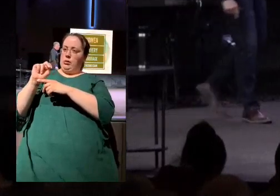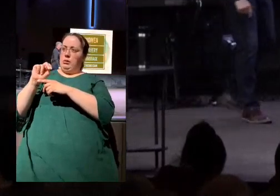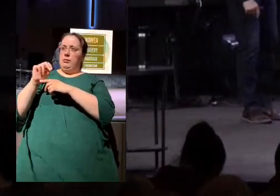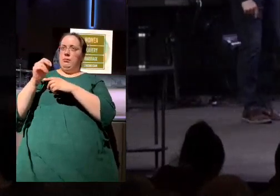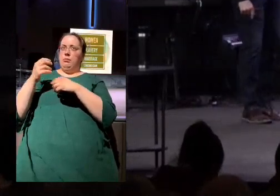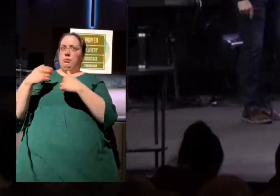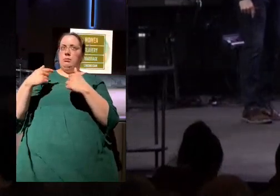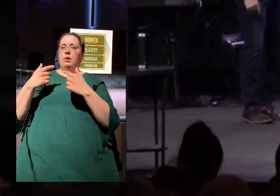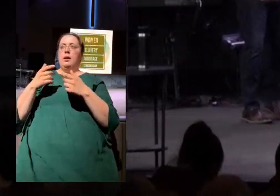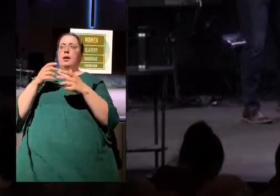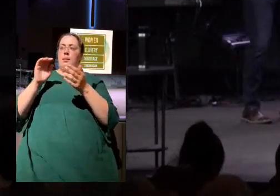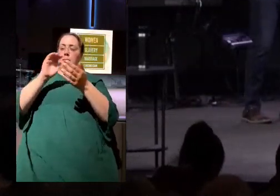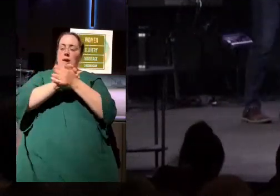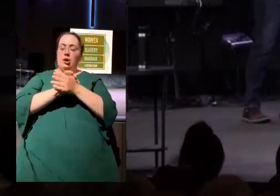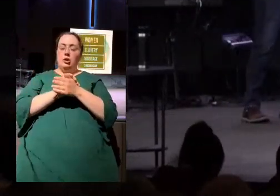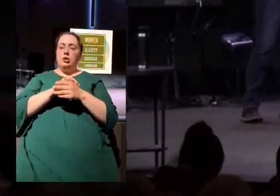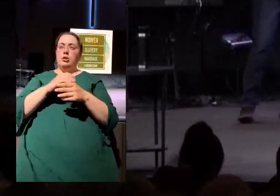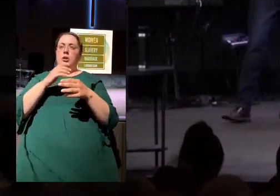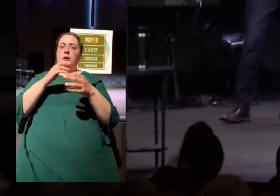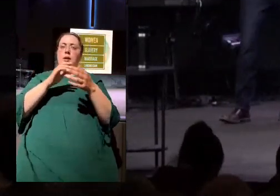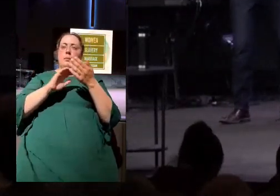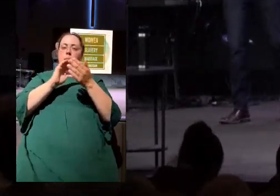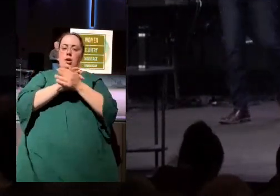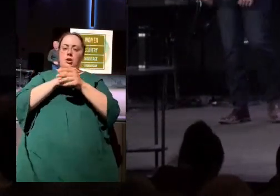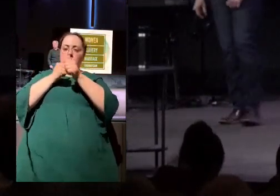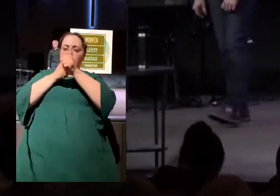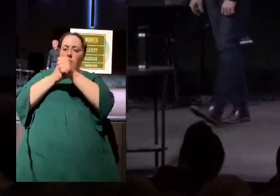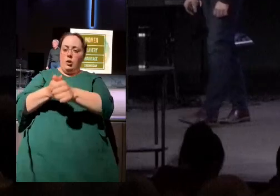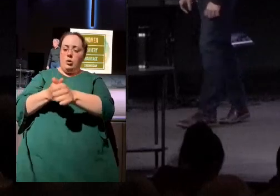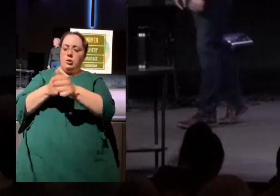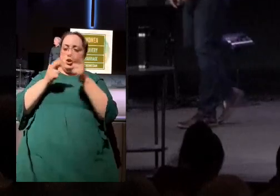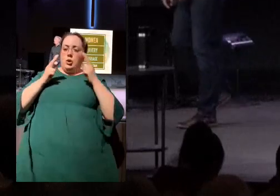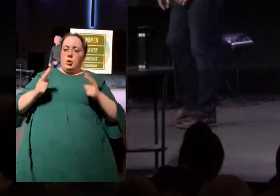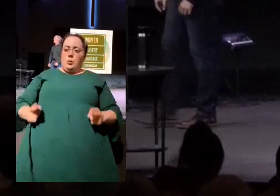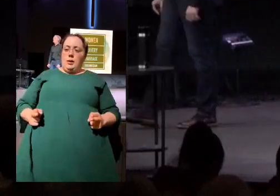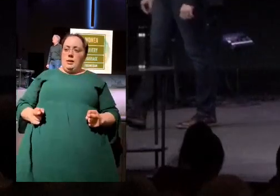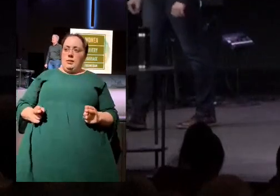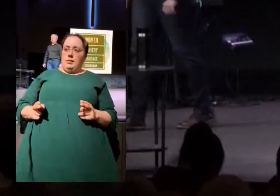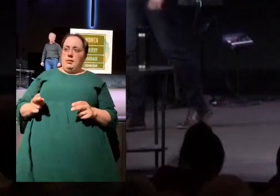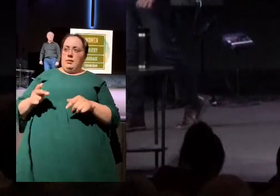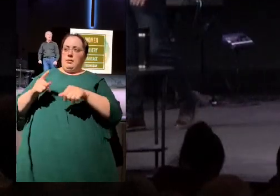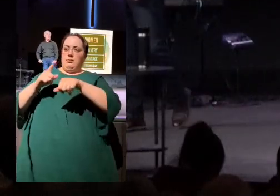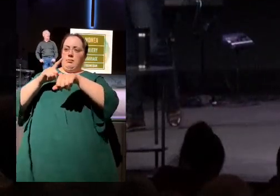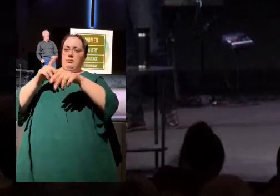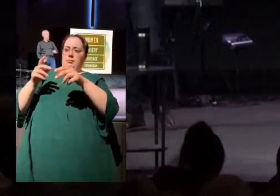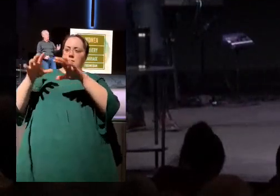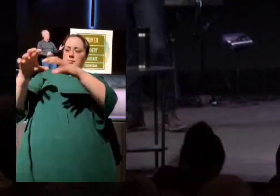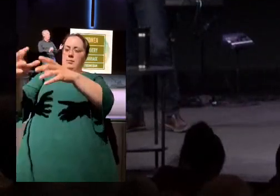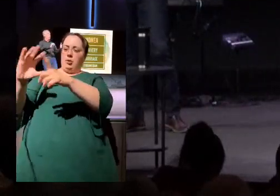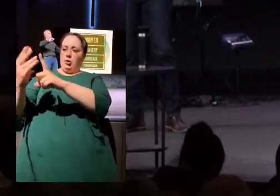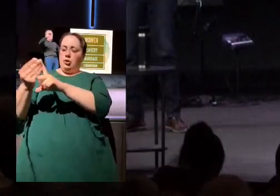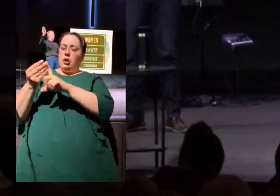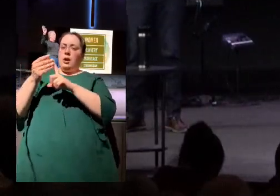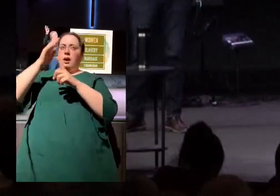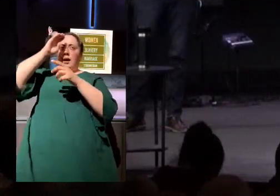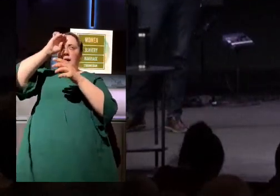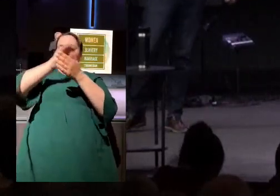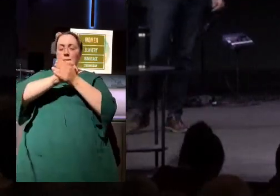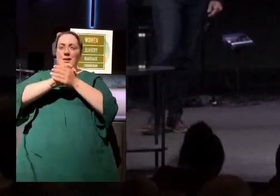Marriage. Marriage follows human civilization. Wonderful memes that talk about like husband living with